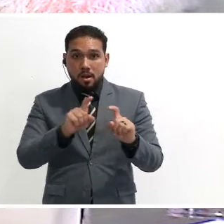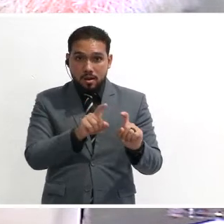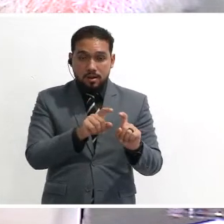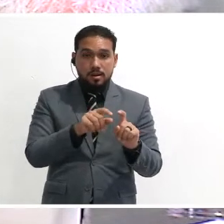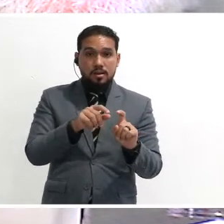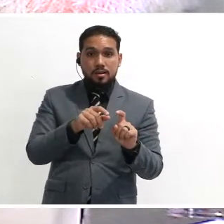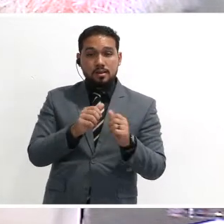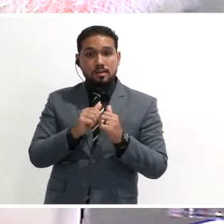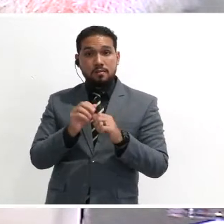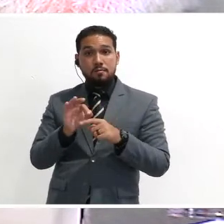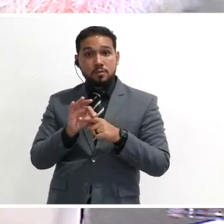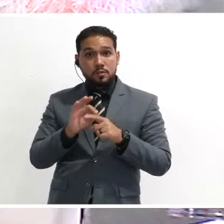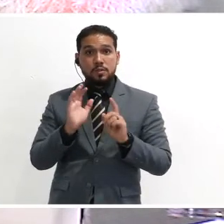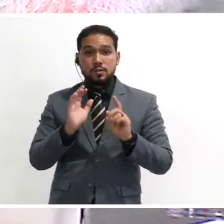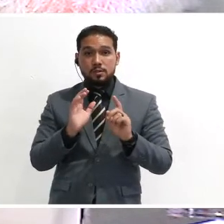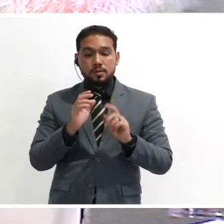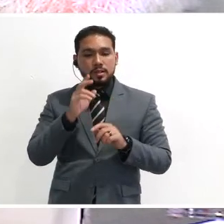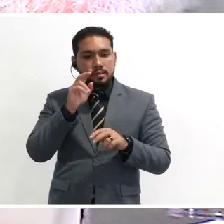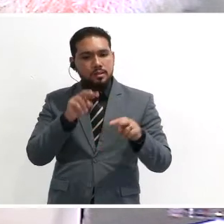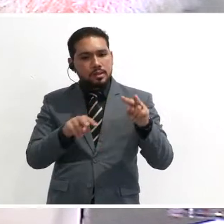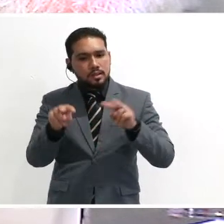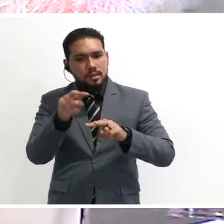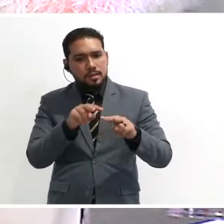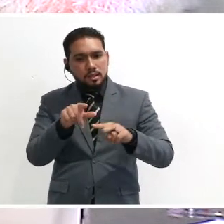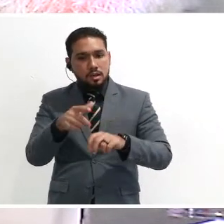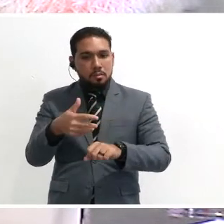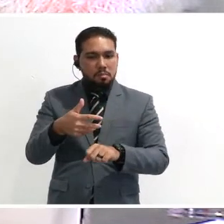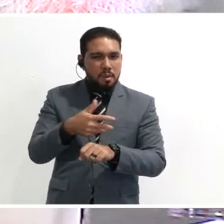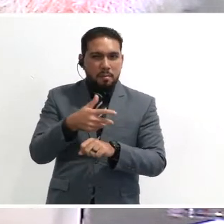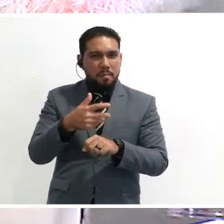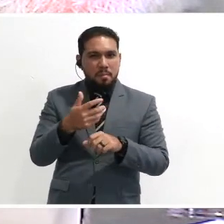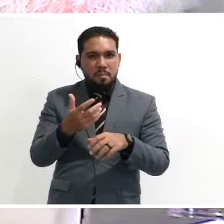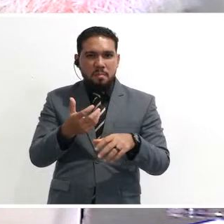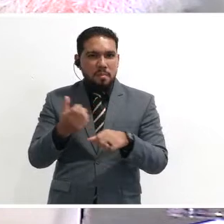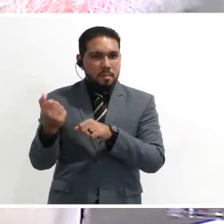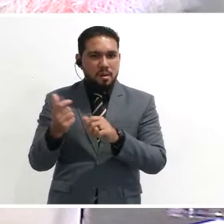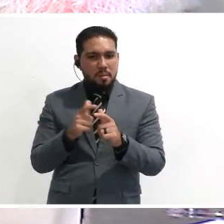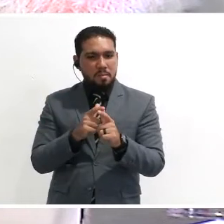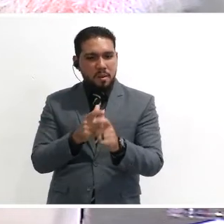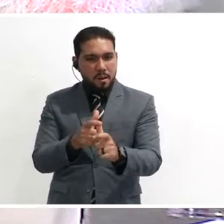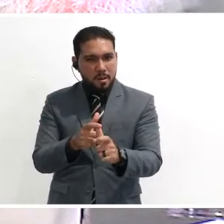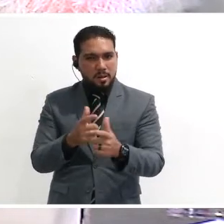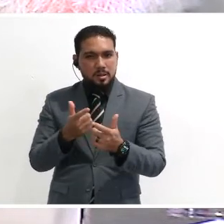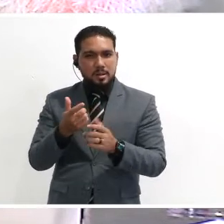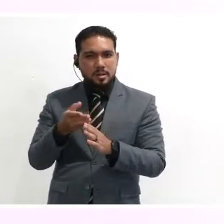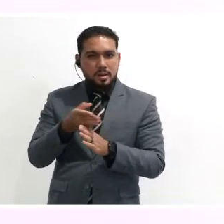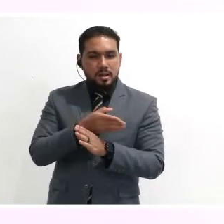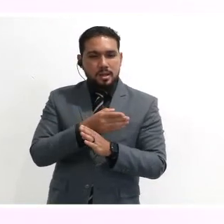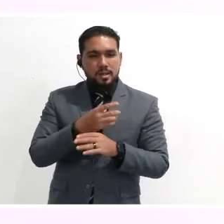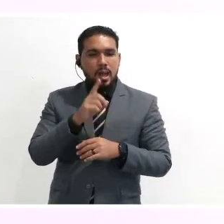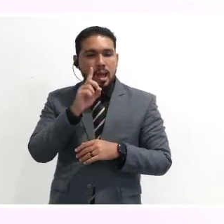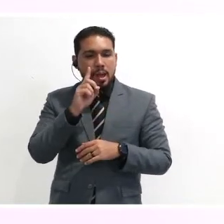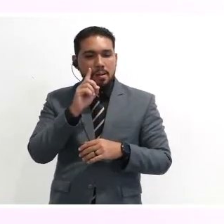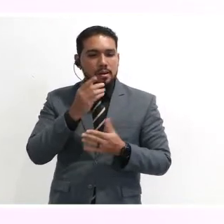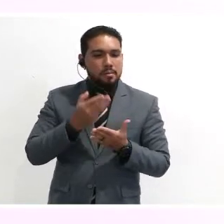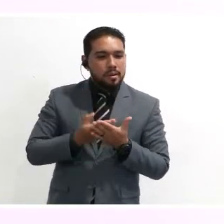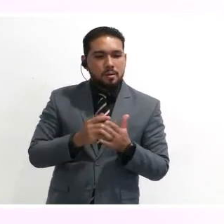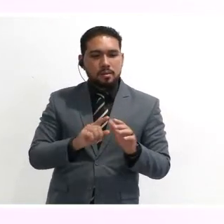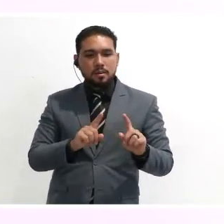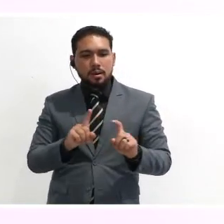verify the performance and do simulations and testing to make sure it all